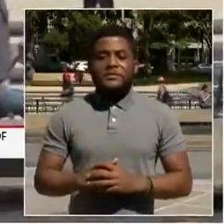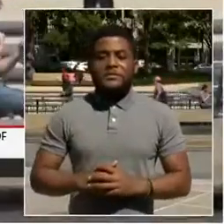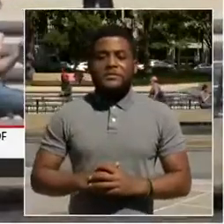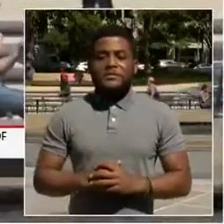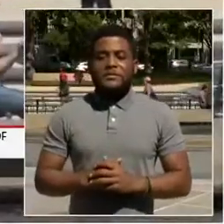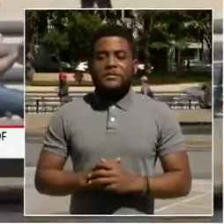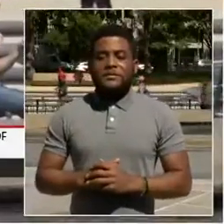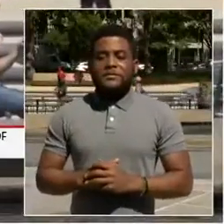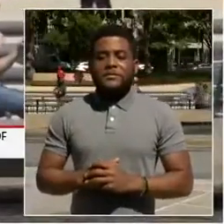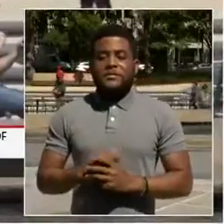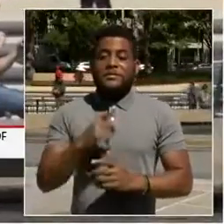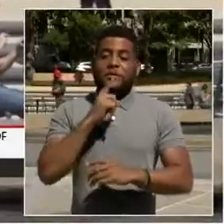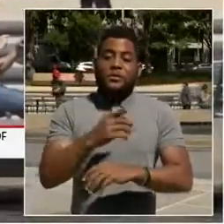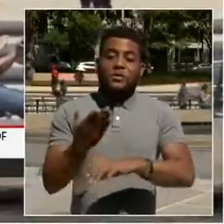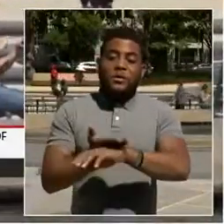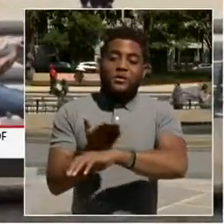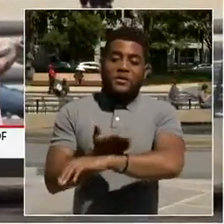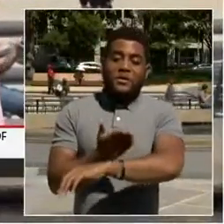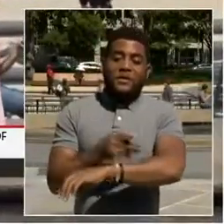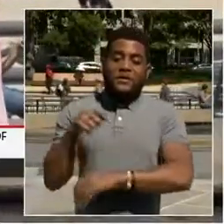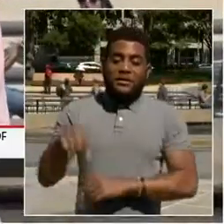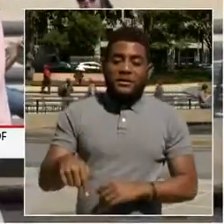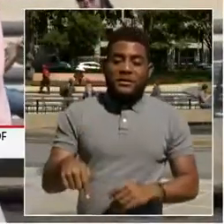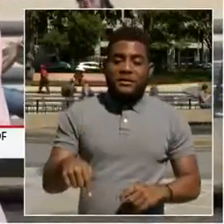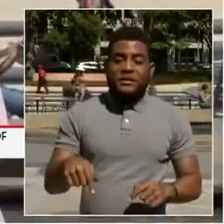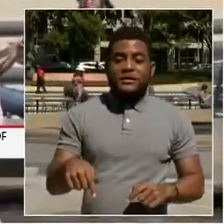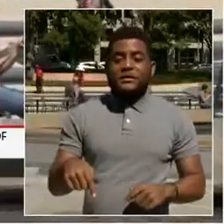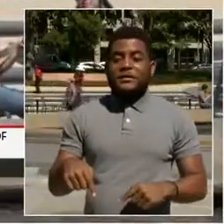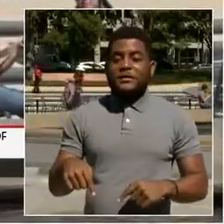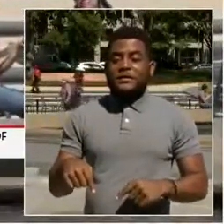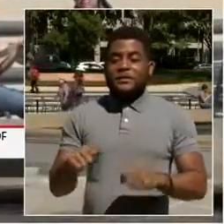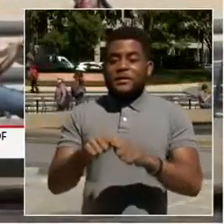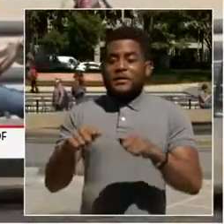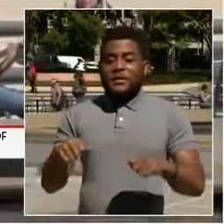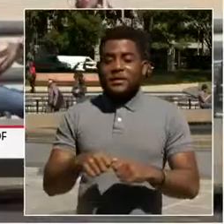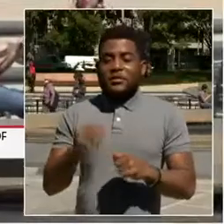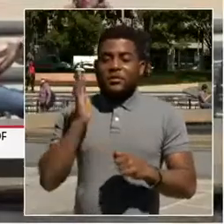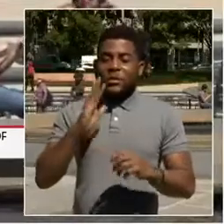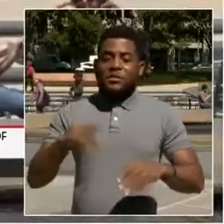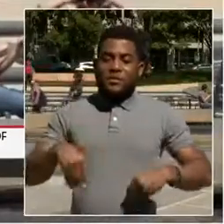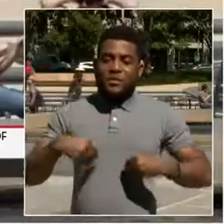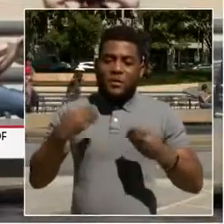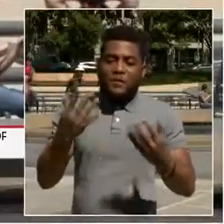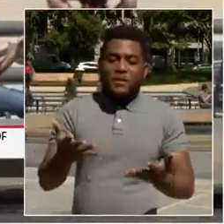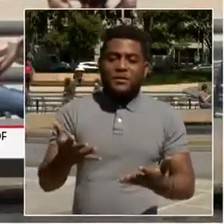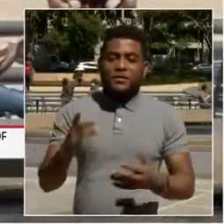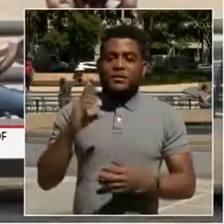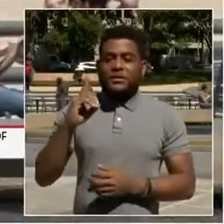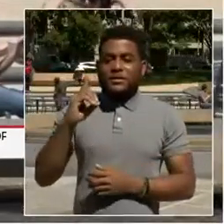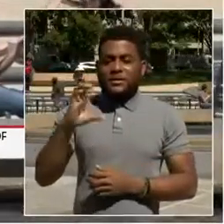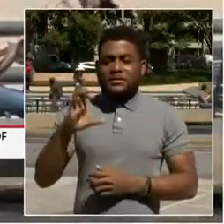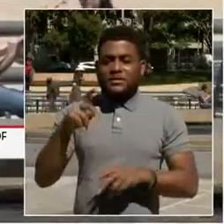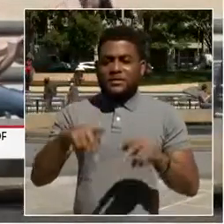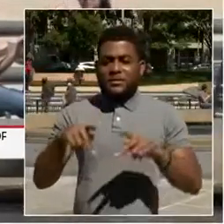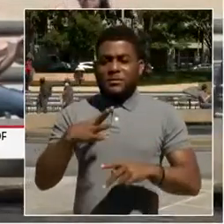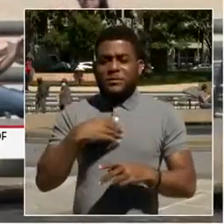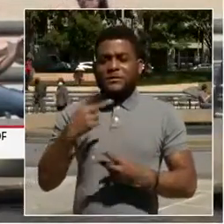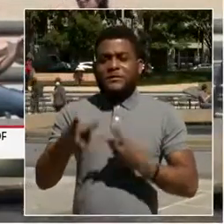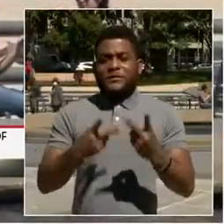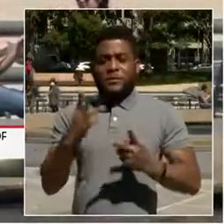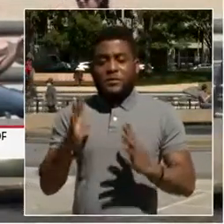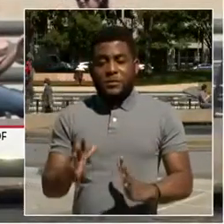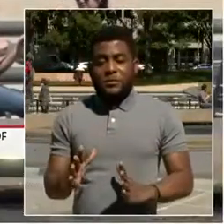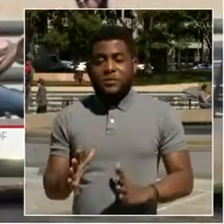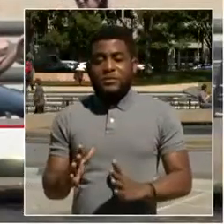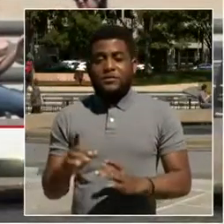park will provide an oasis for D.C. residents and visitors to the